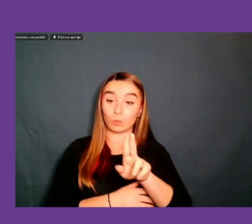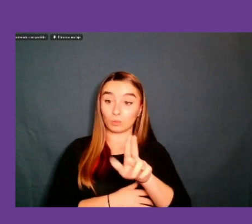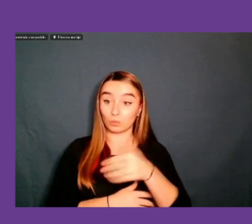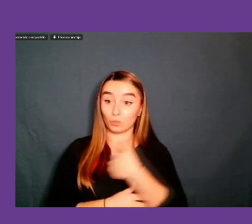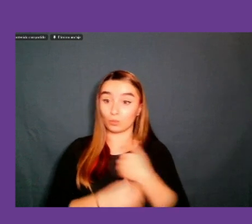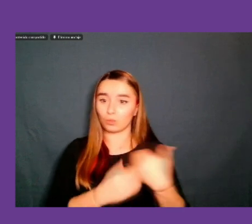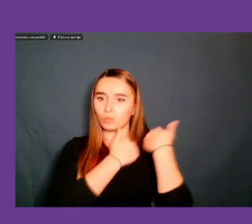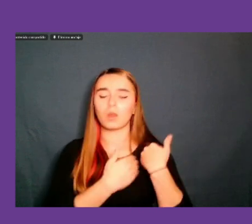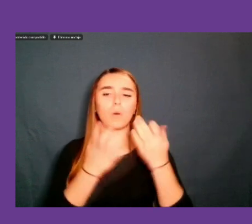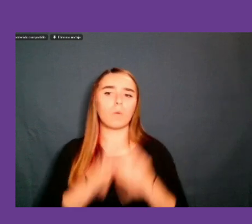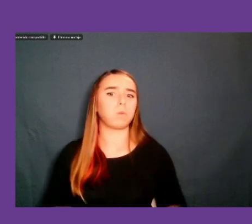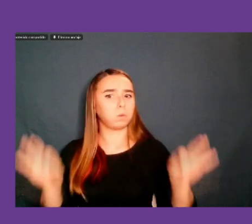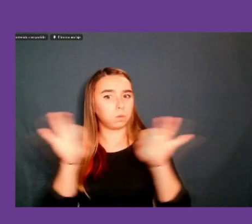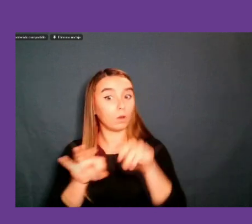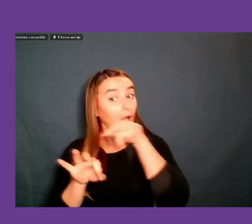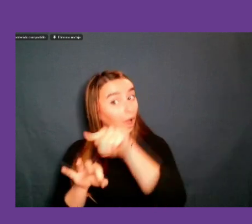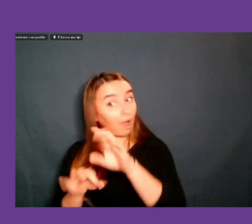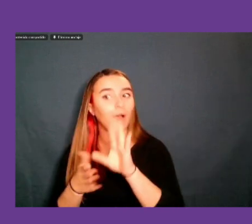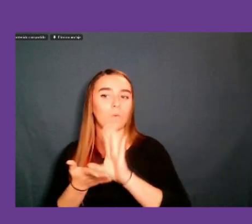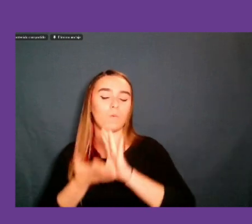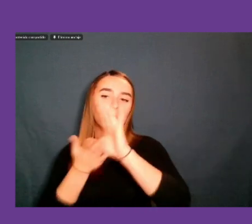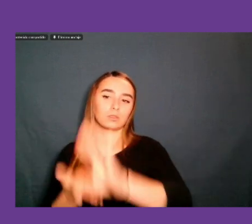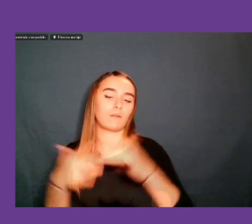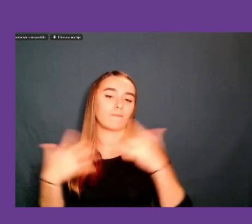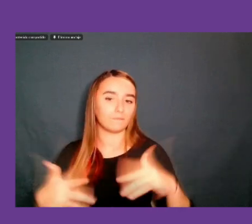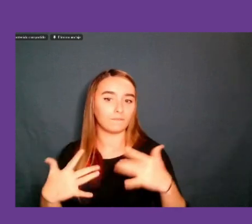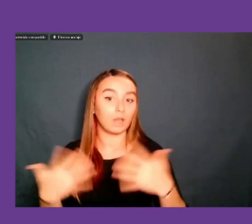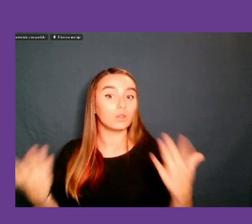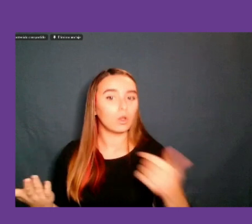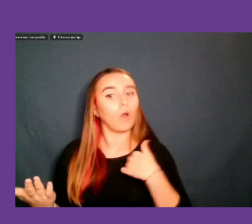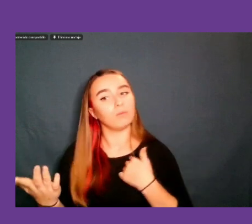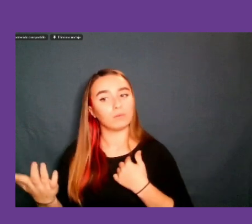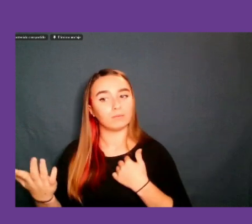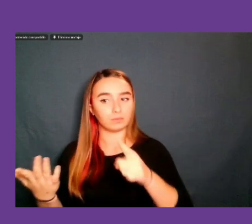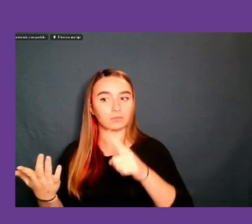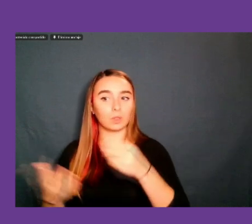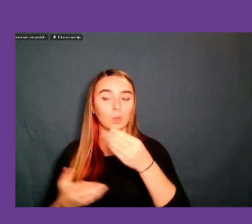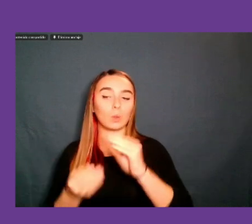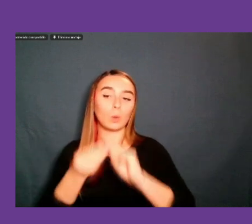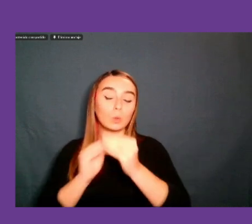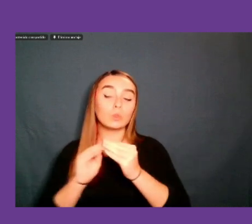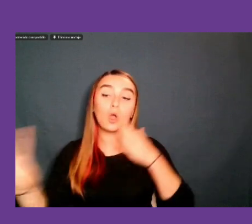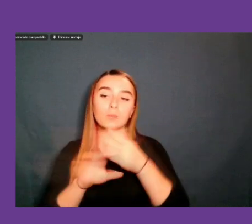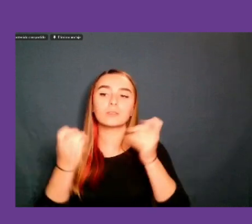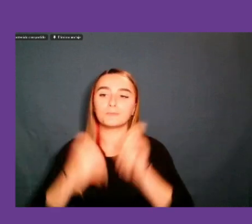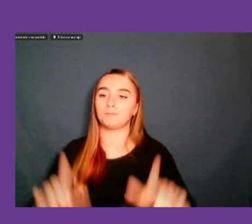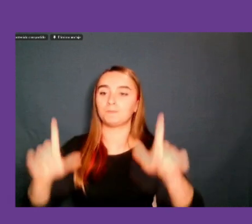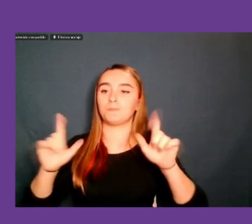of resources there. We can use them to make our voice heard. Next.